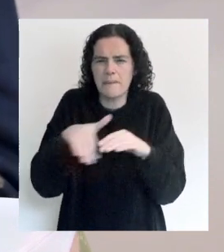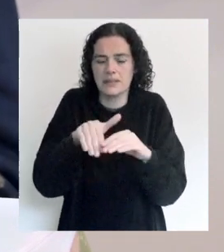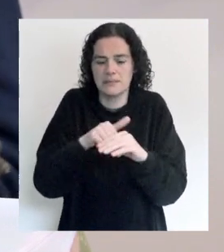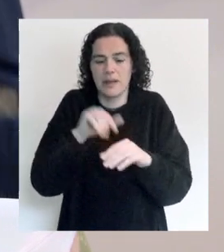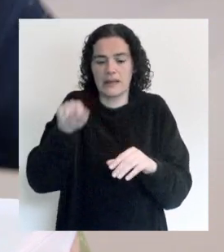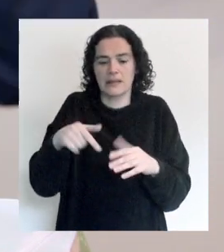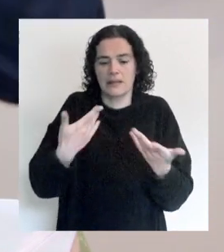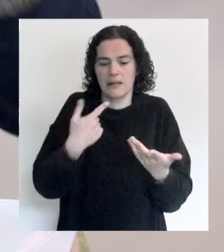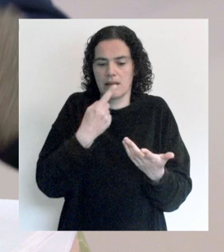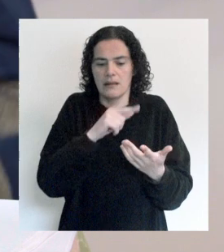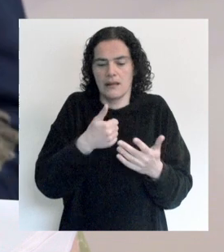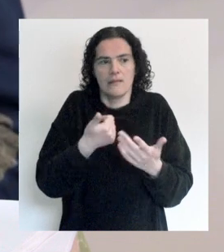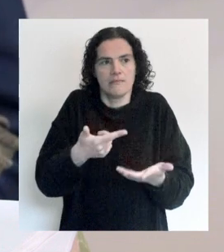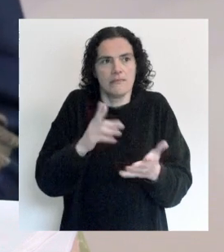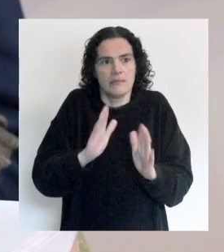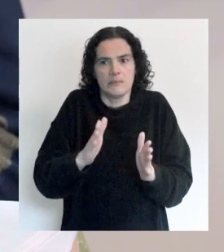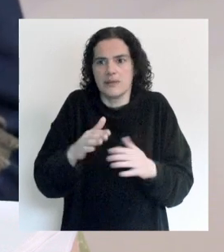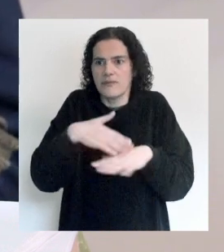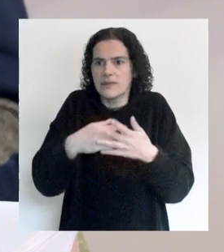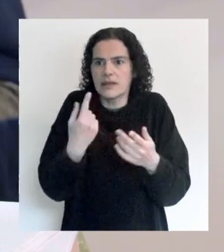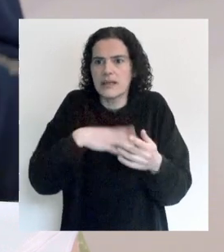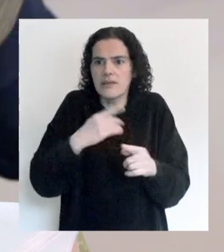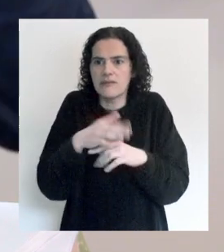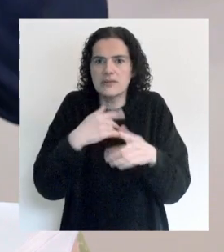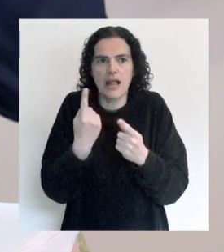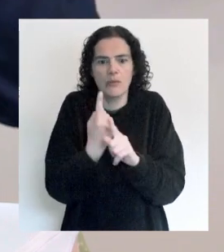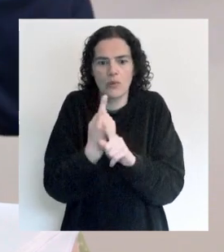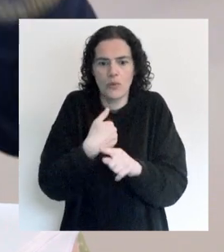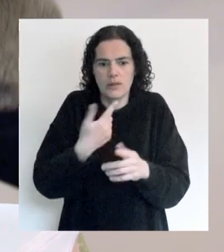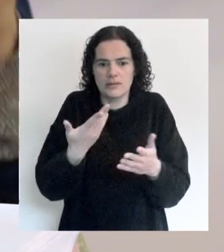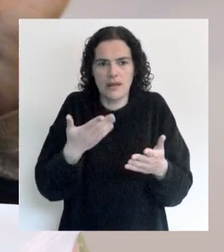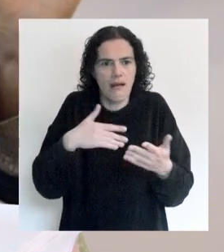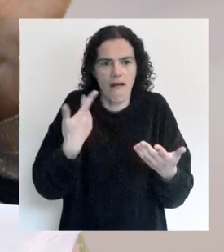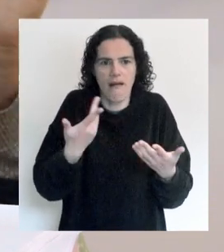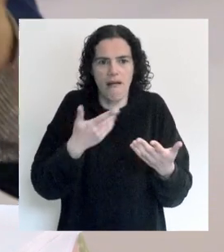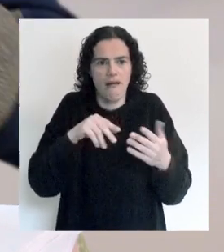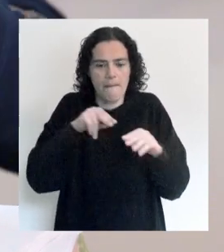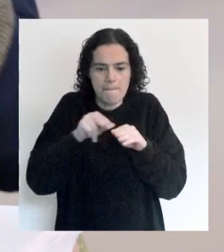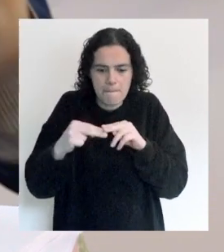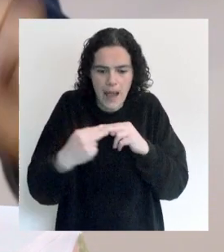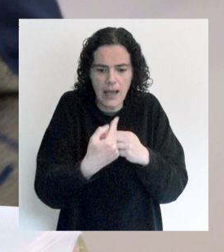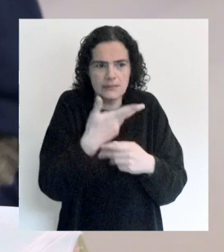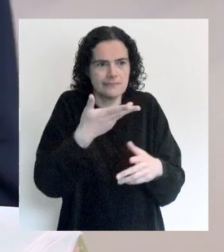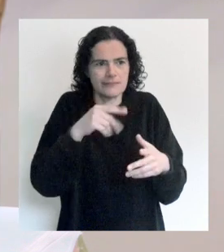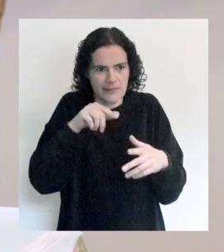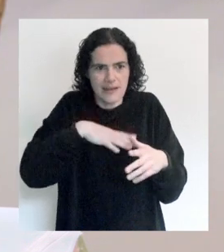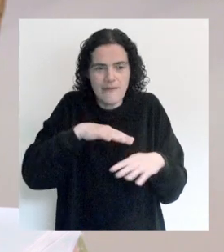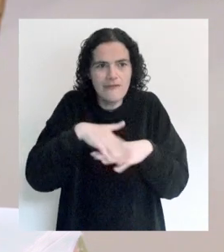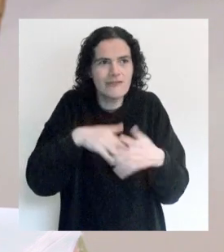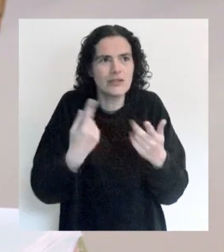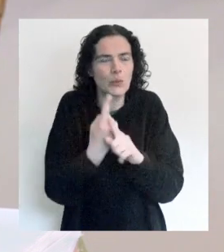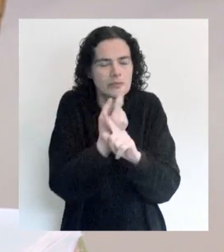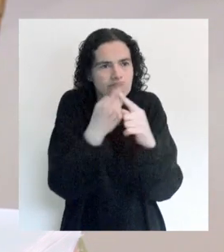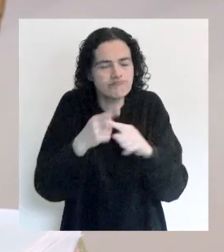with. He had early on this idea of working with brands, right? He wanted to do something with Alitalia and have puzzles on all the